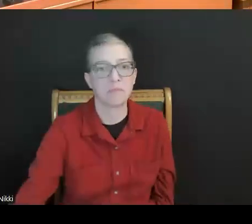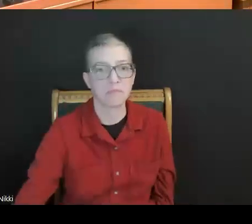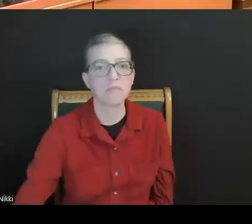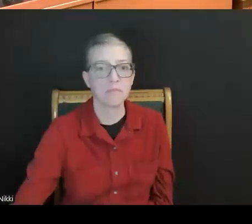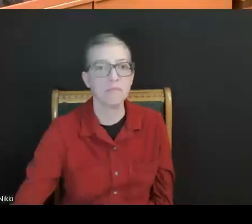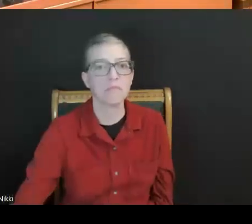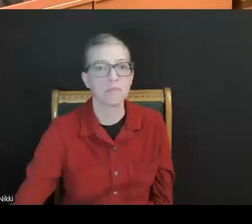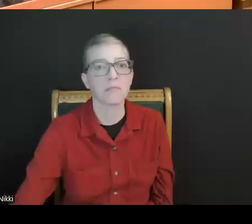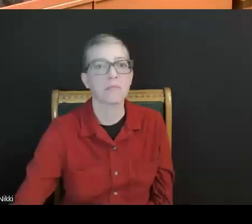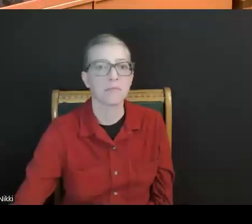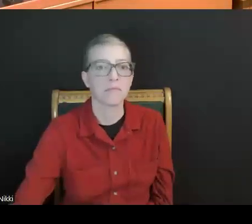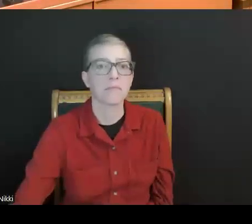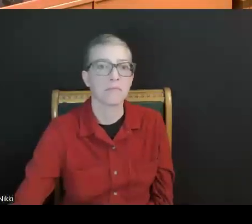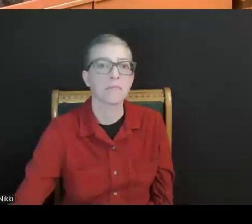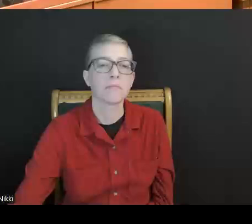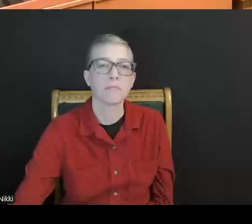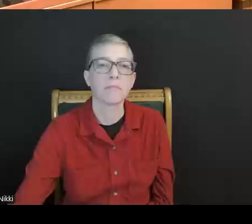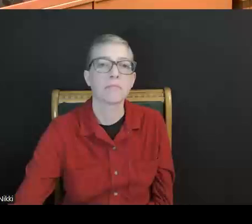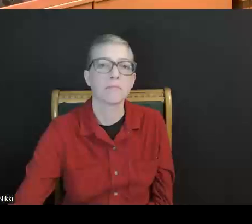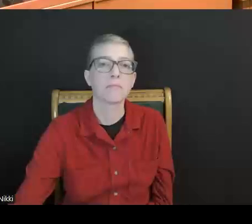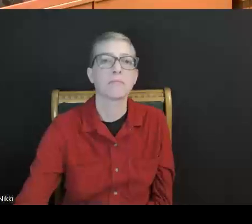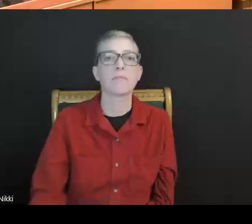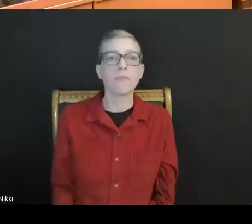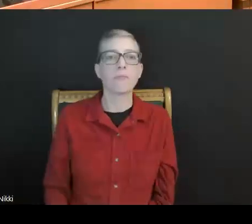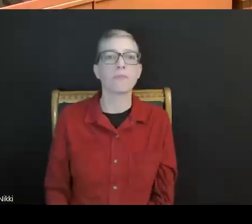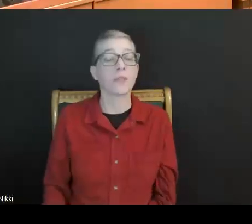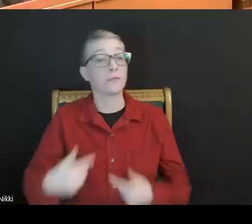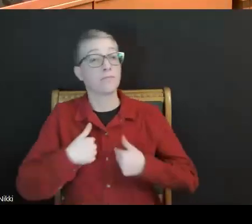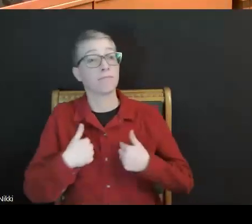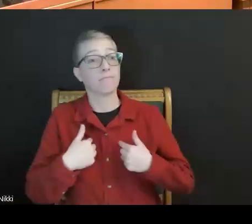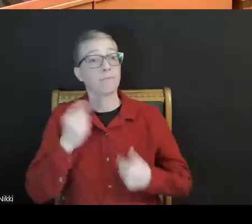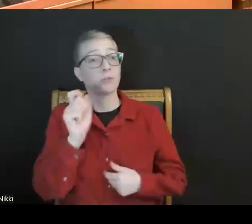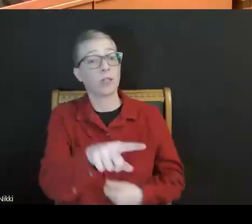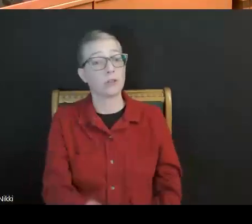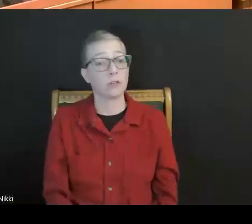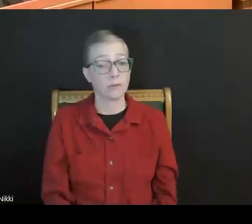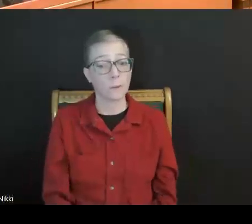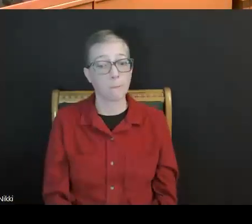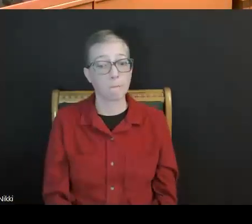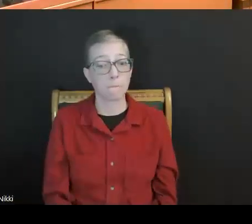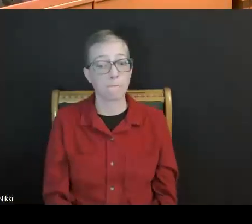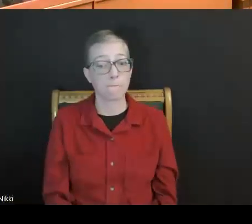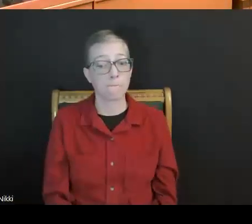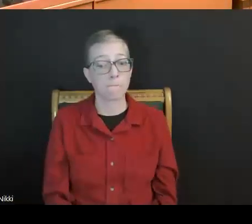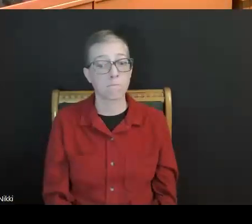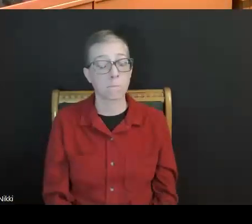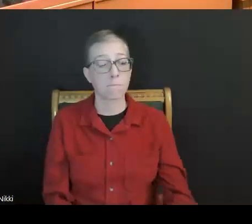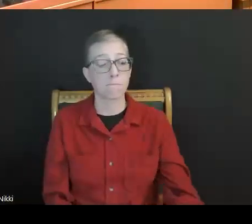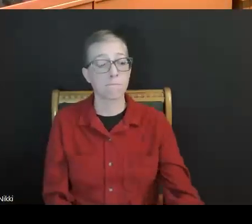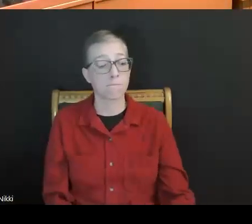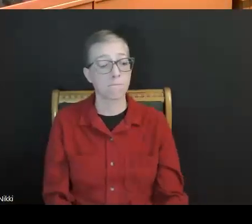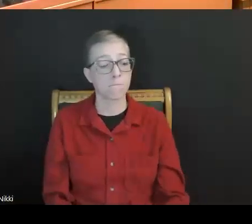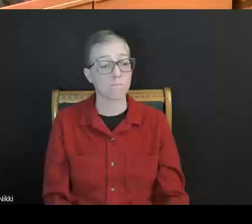Great, so more to come. Yes. I just have a question, which I think about in operations,